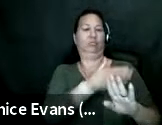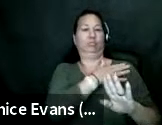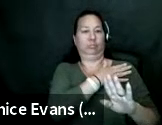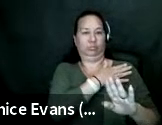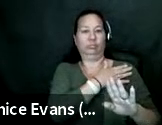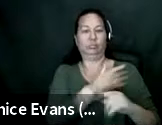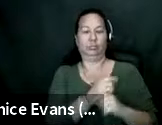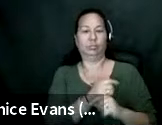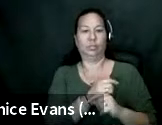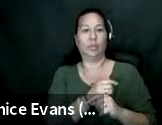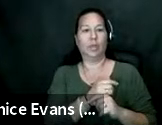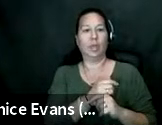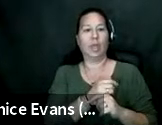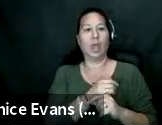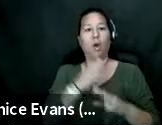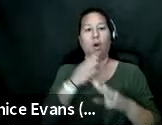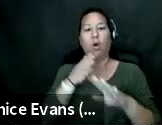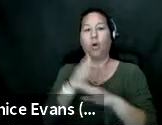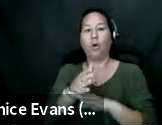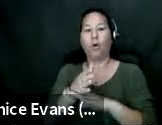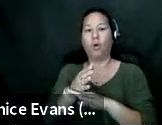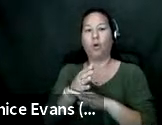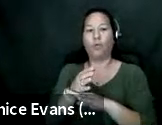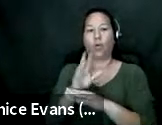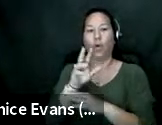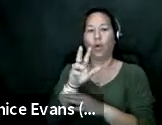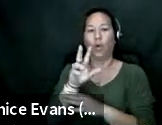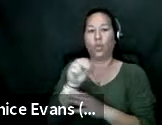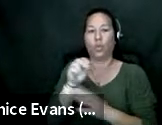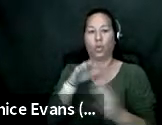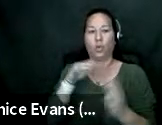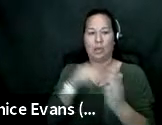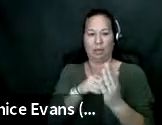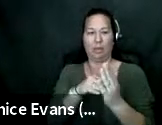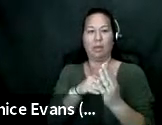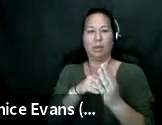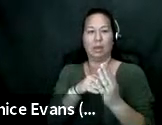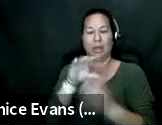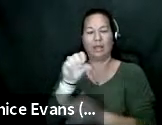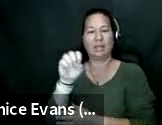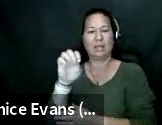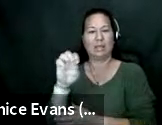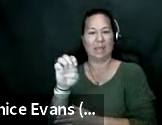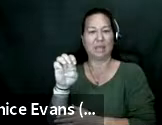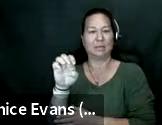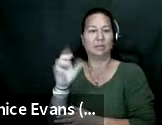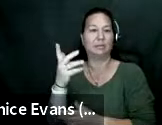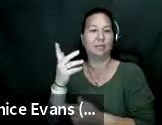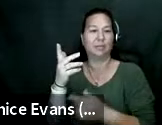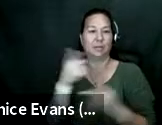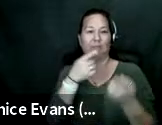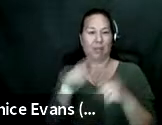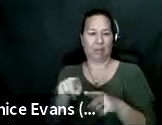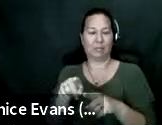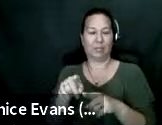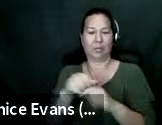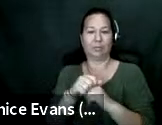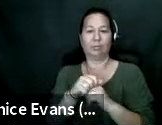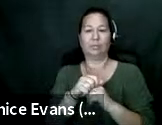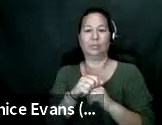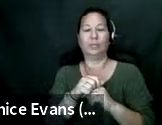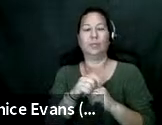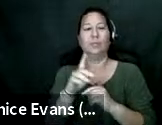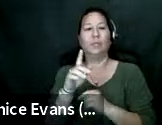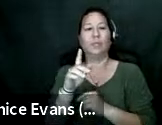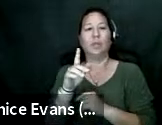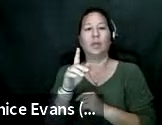90,000 total cases have been reported in the county, including Berkeley. And we know there's more infections that were never